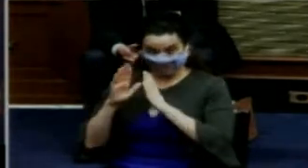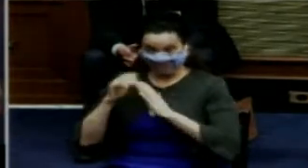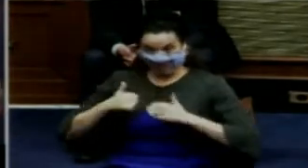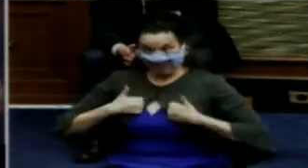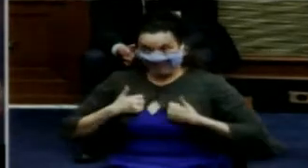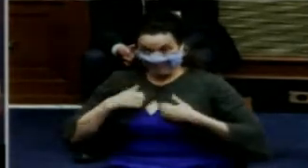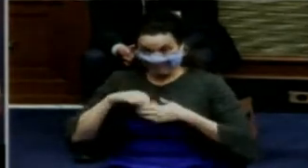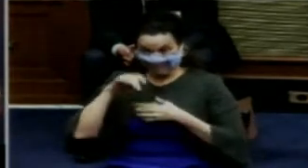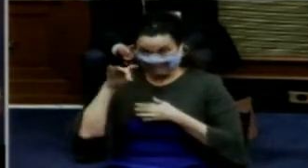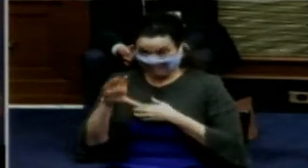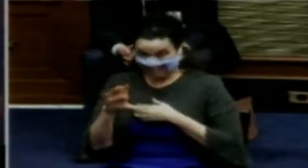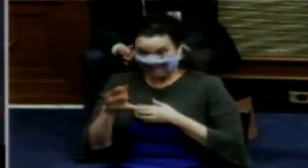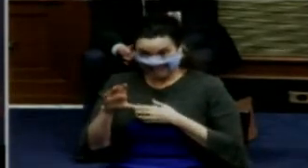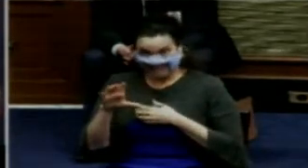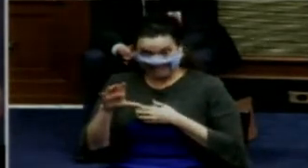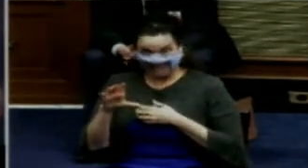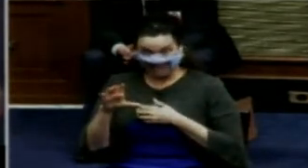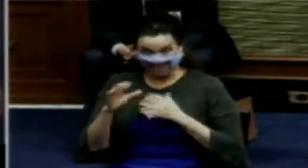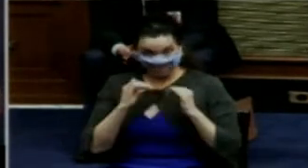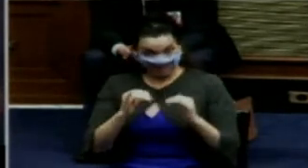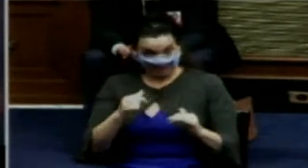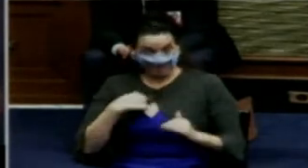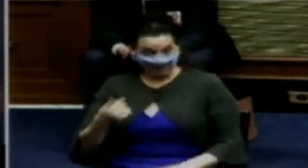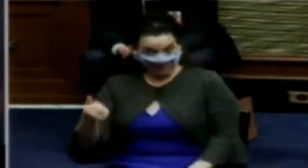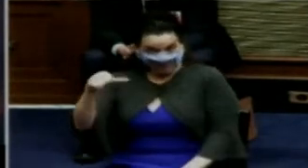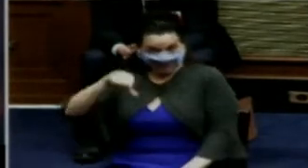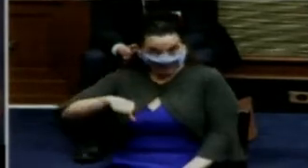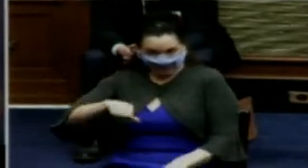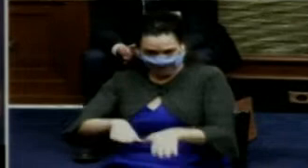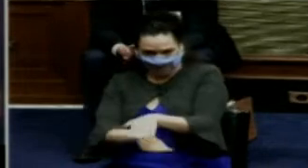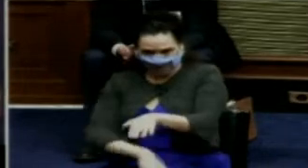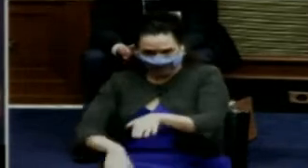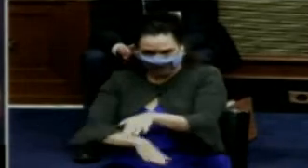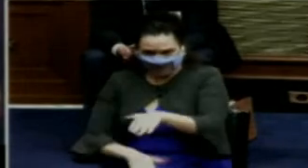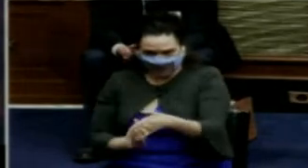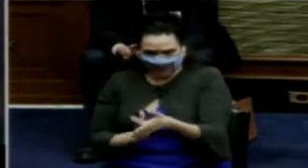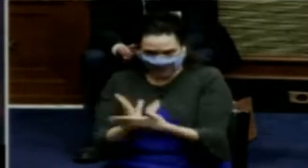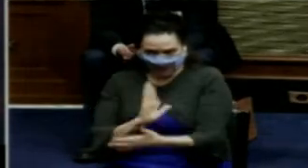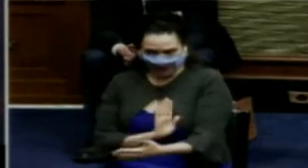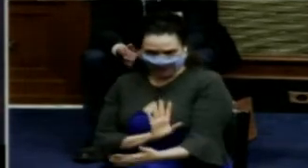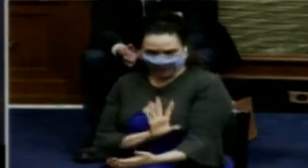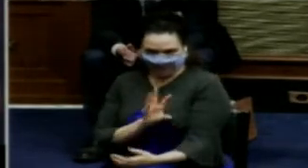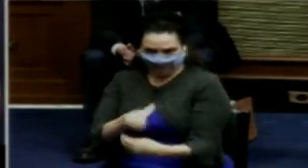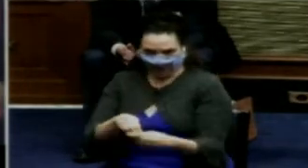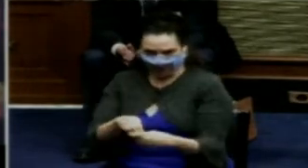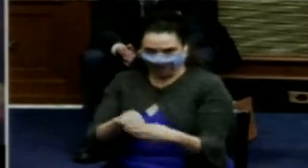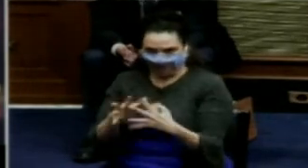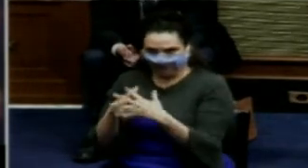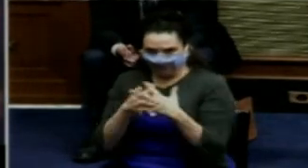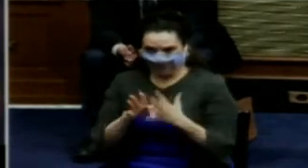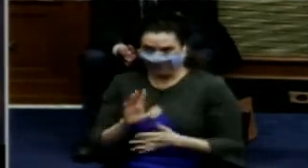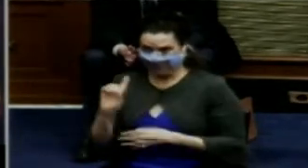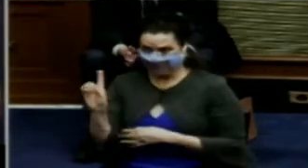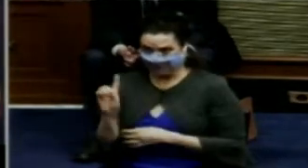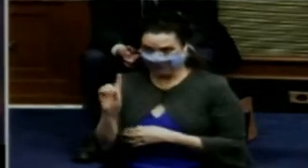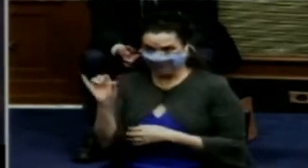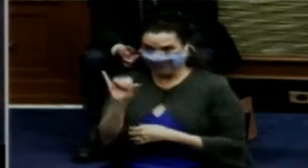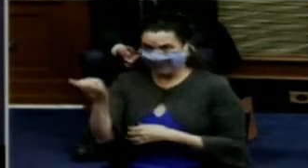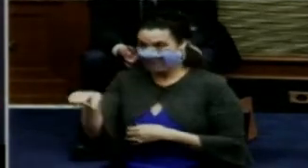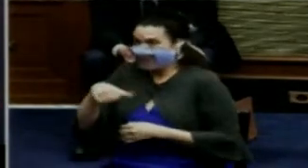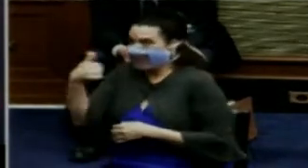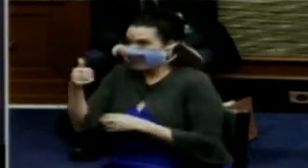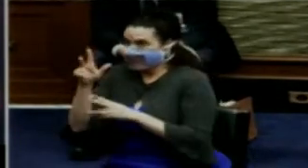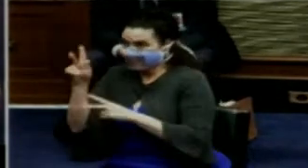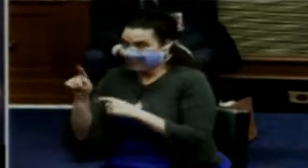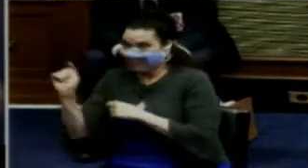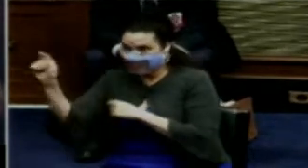who have been denied the basic and fundamental right to participate in American democracy like the people I represent in